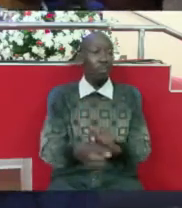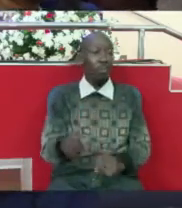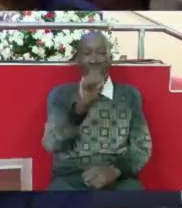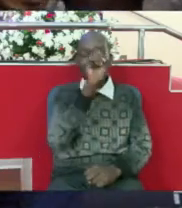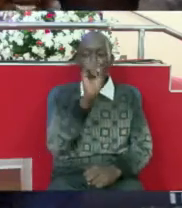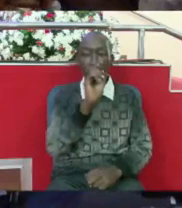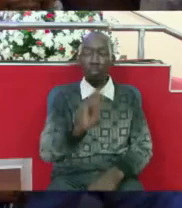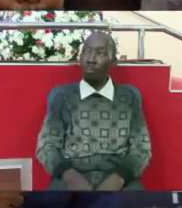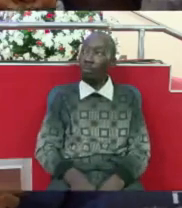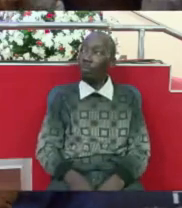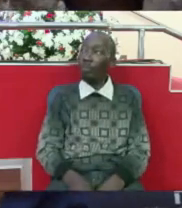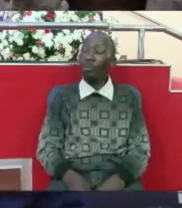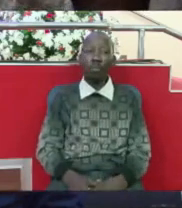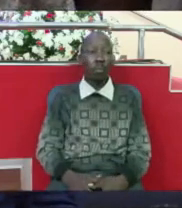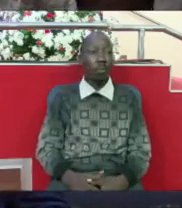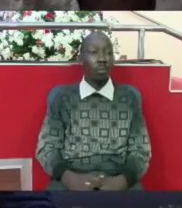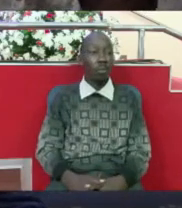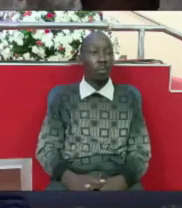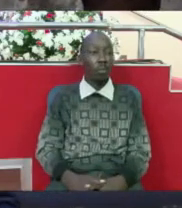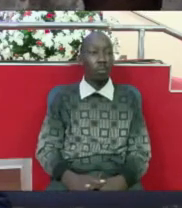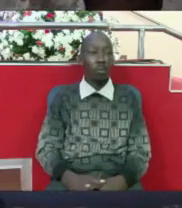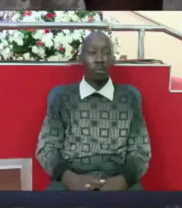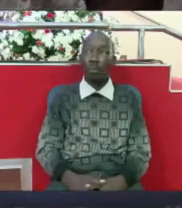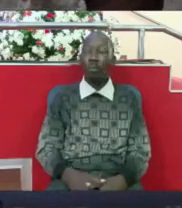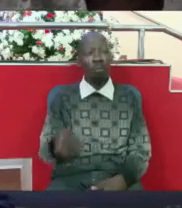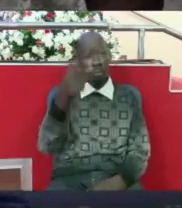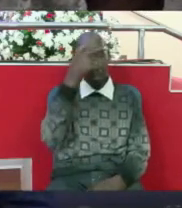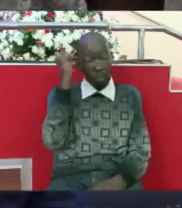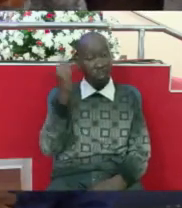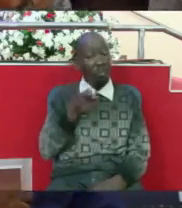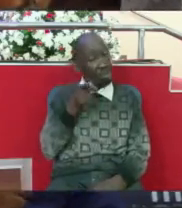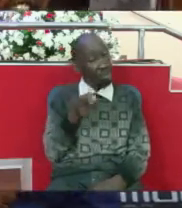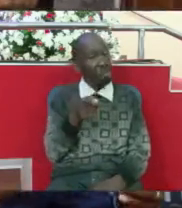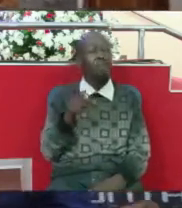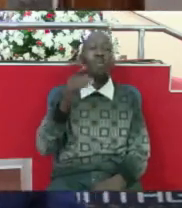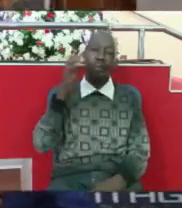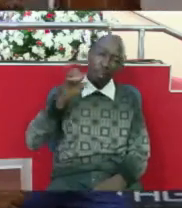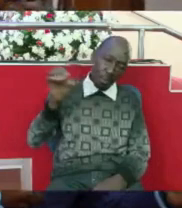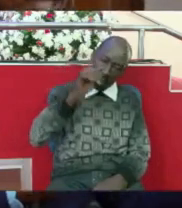hayabadiliki? Because they're eternal.